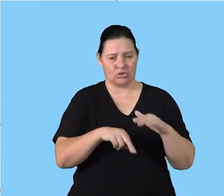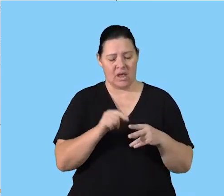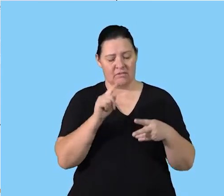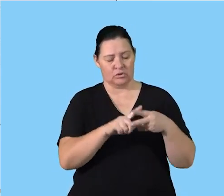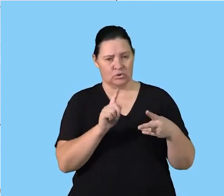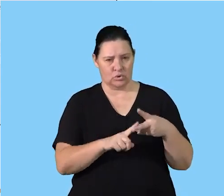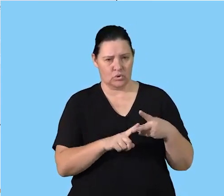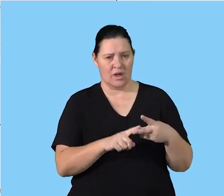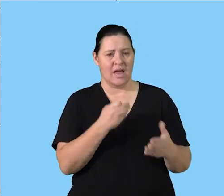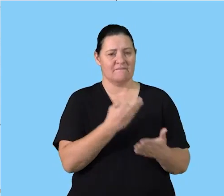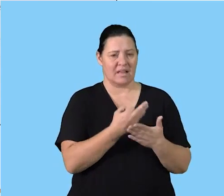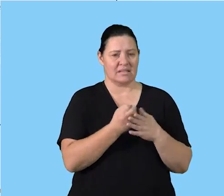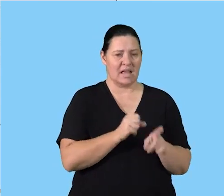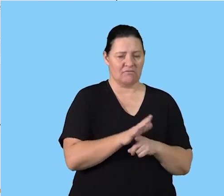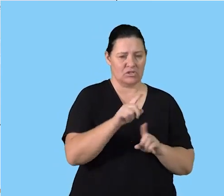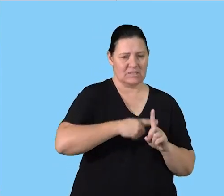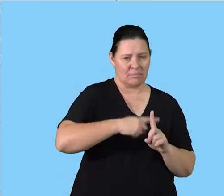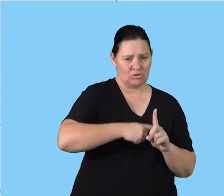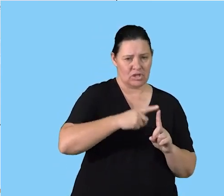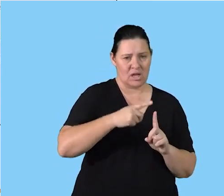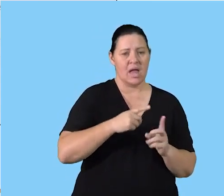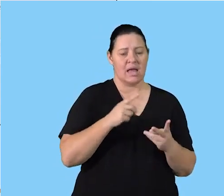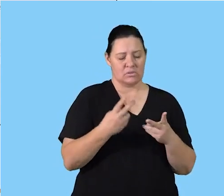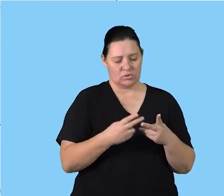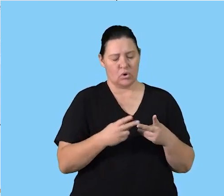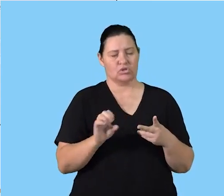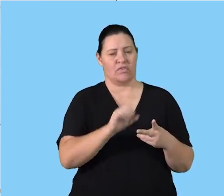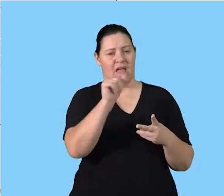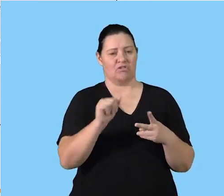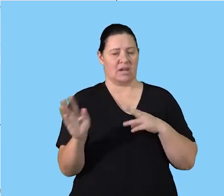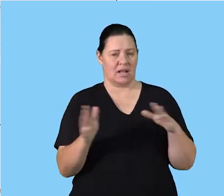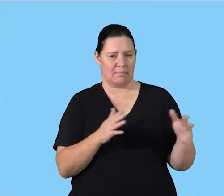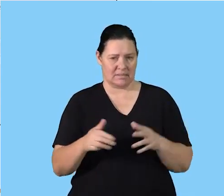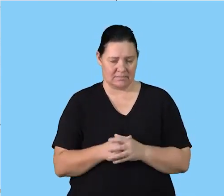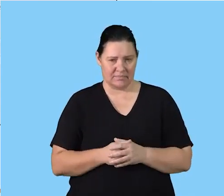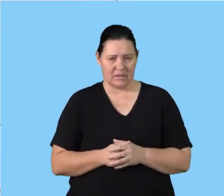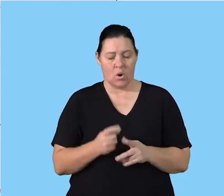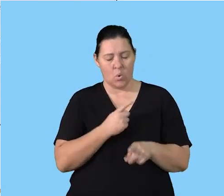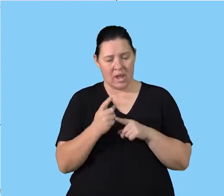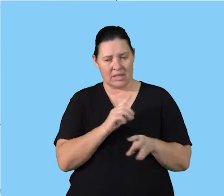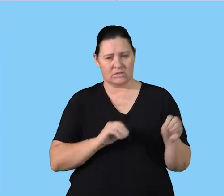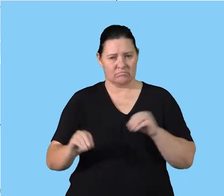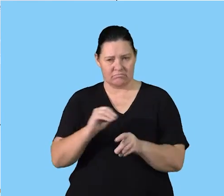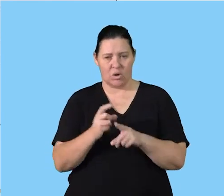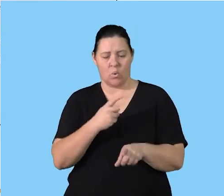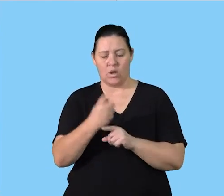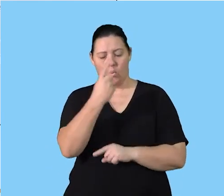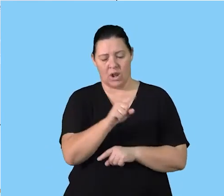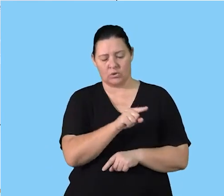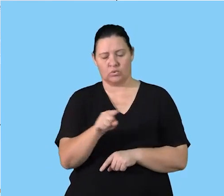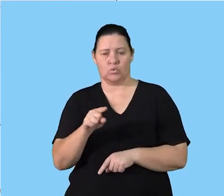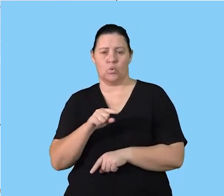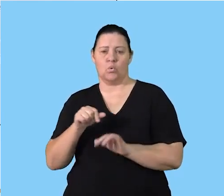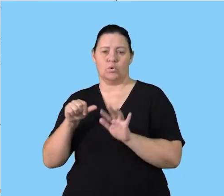two aspects, factors that influence temperature and South African climate. Here we've reorganized the weeks from week 1 to week 6.